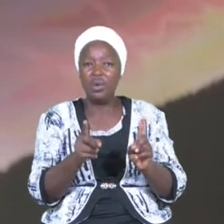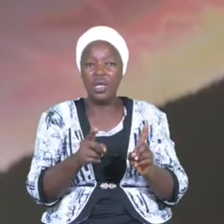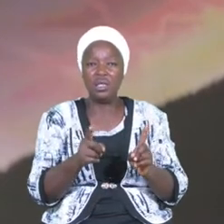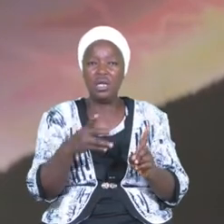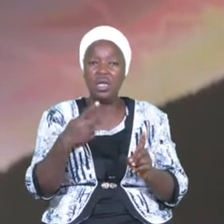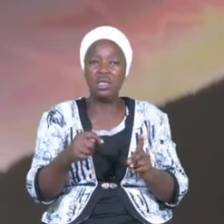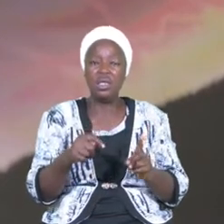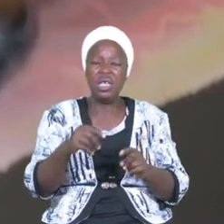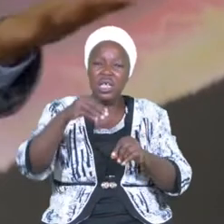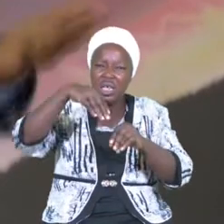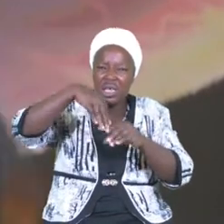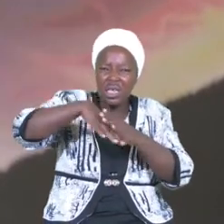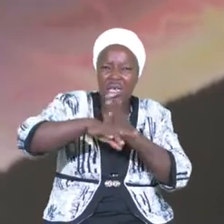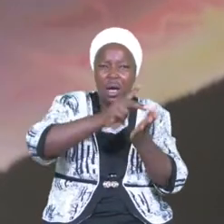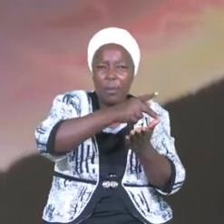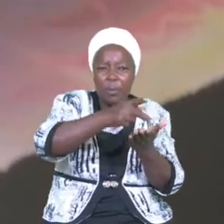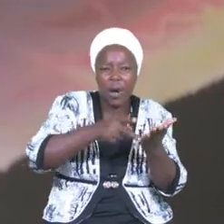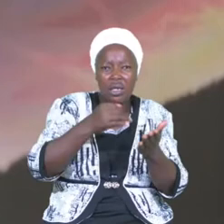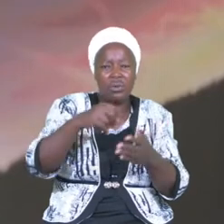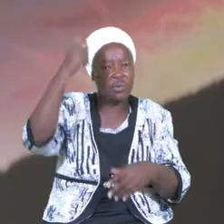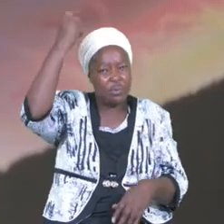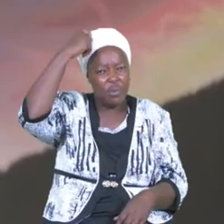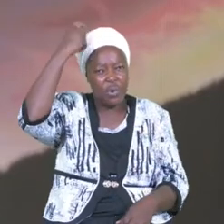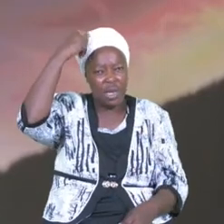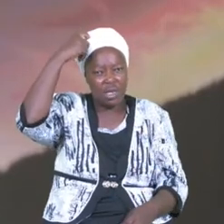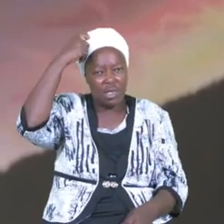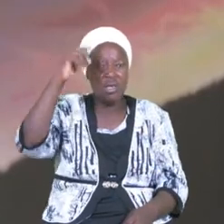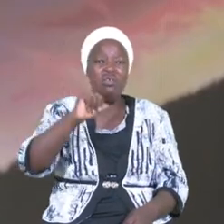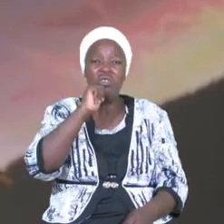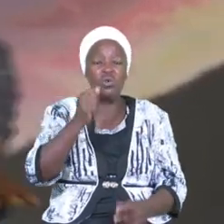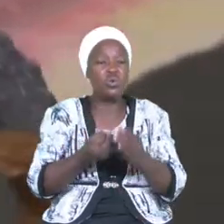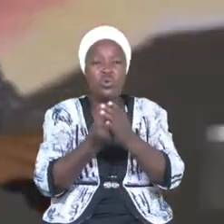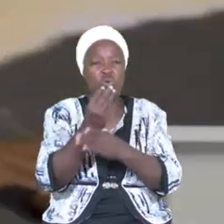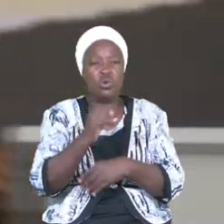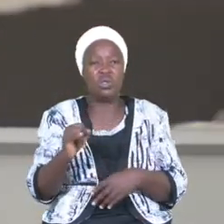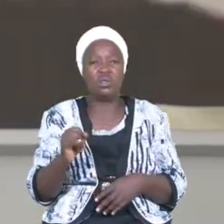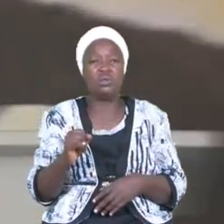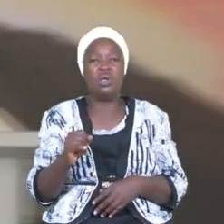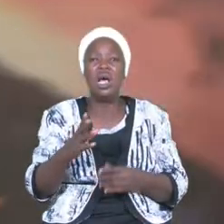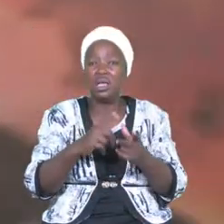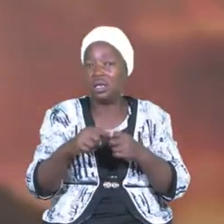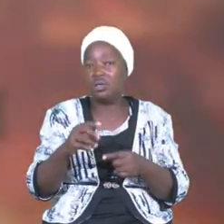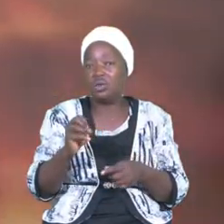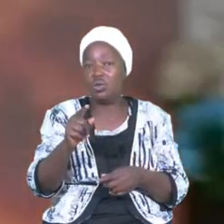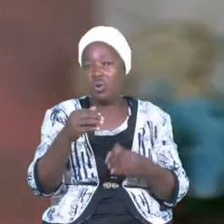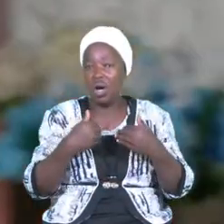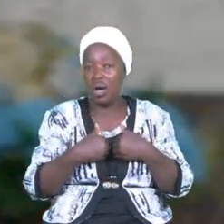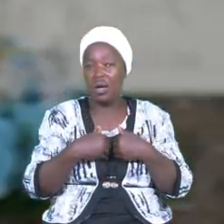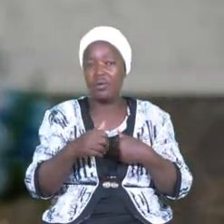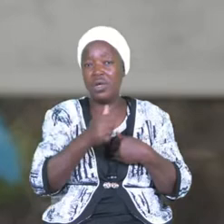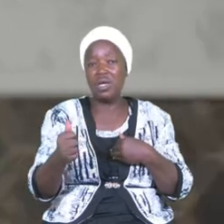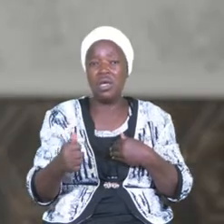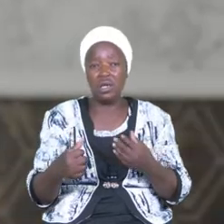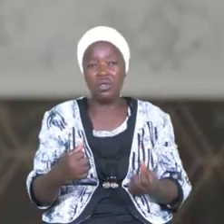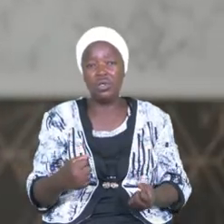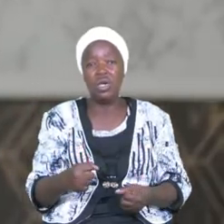part or the brain is not growing. And so you have a child 10